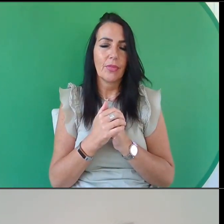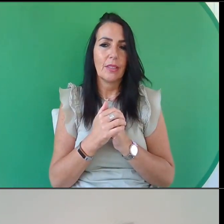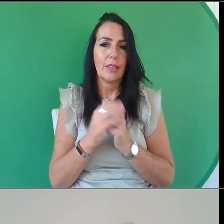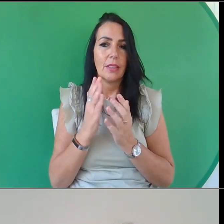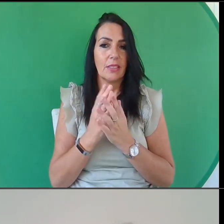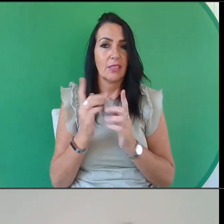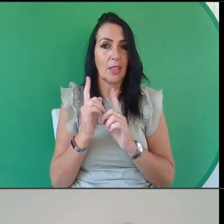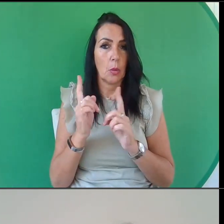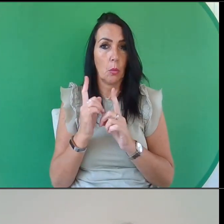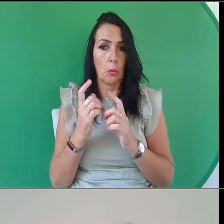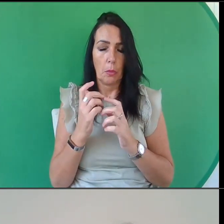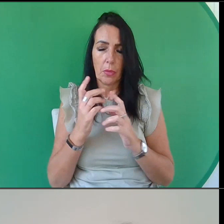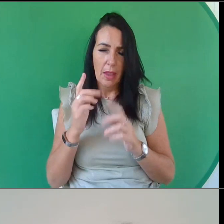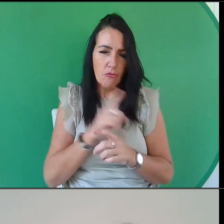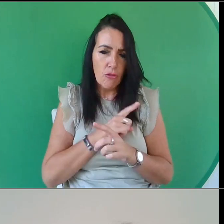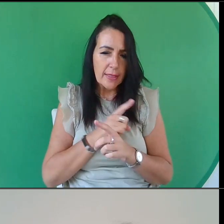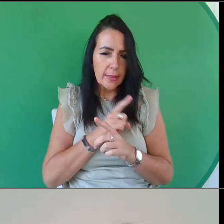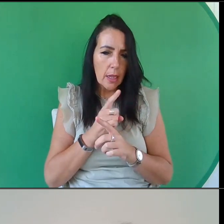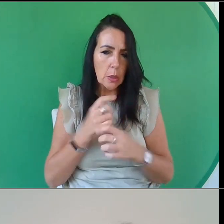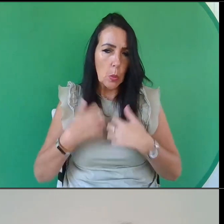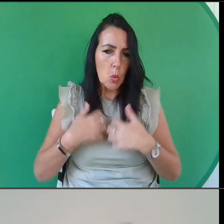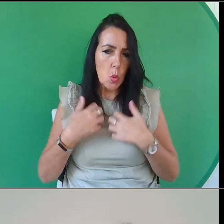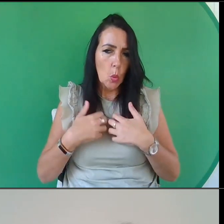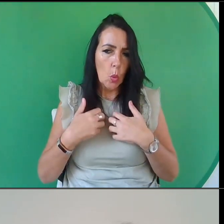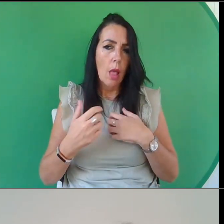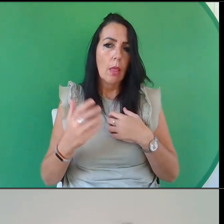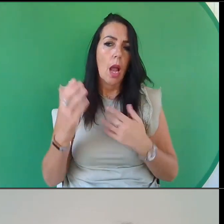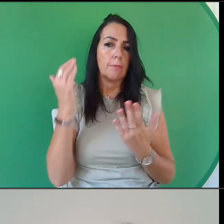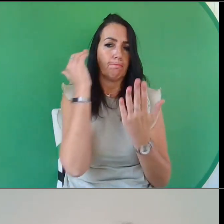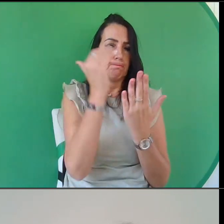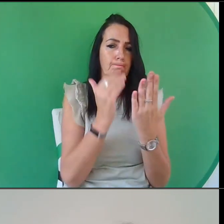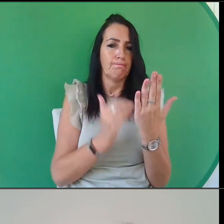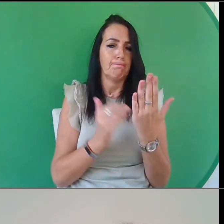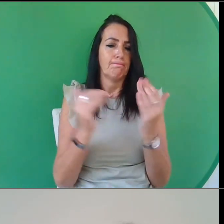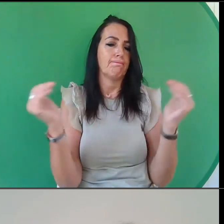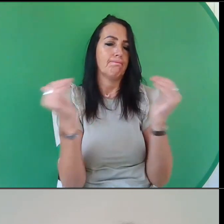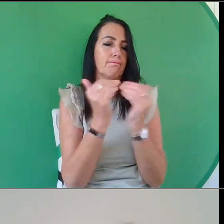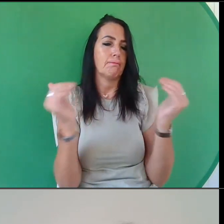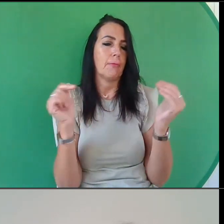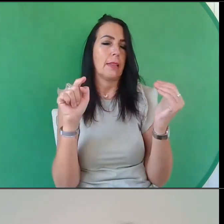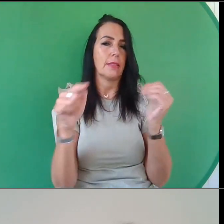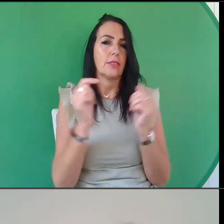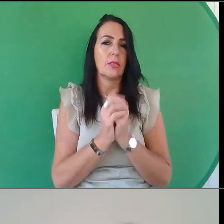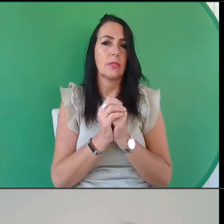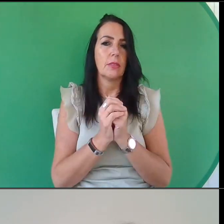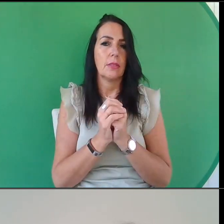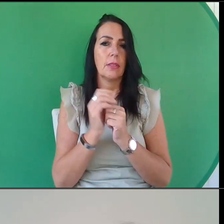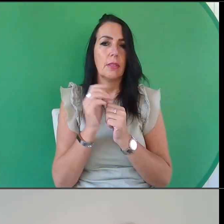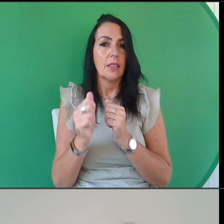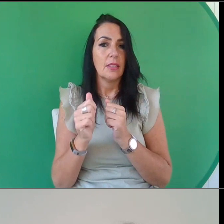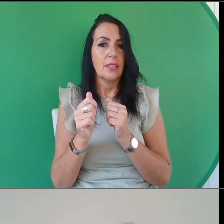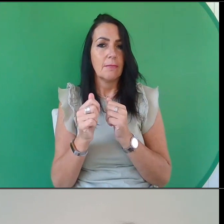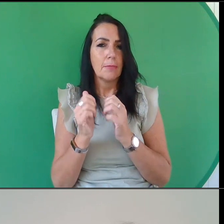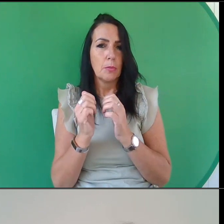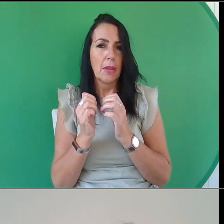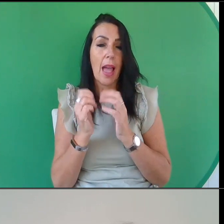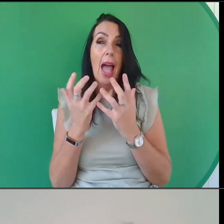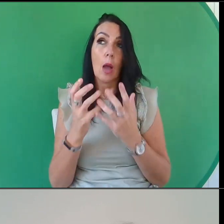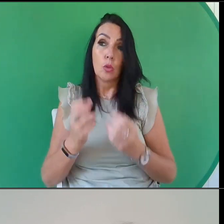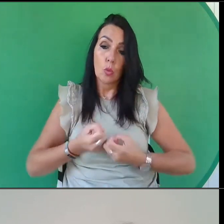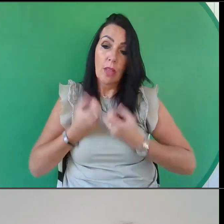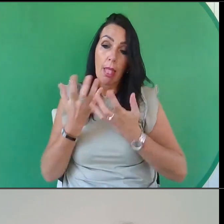customer is motivated by and what their situation is, and you might be applying similar advice in each conversation, but the way you're delivering it and the